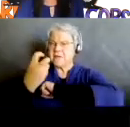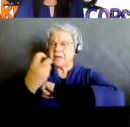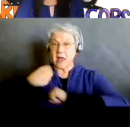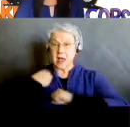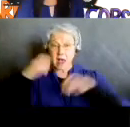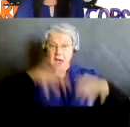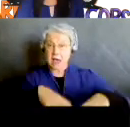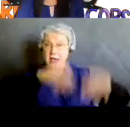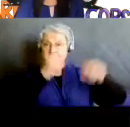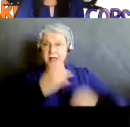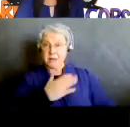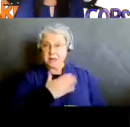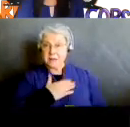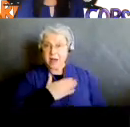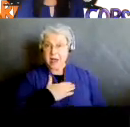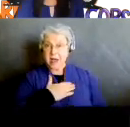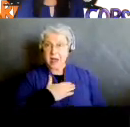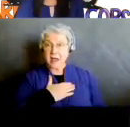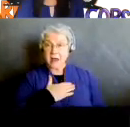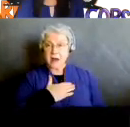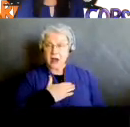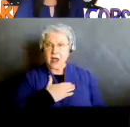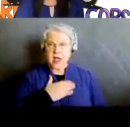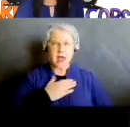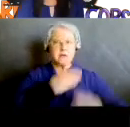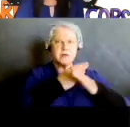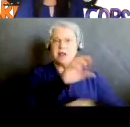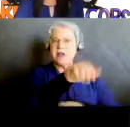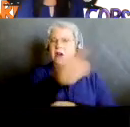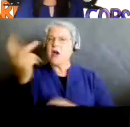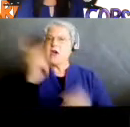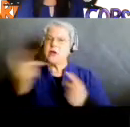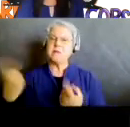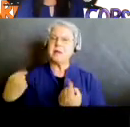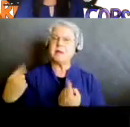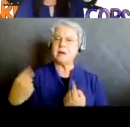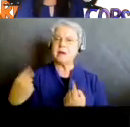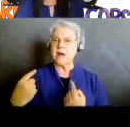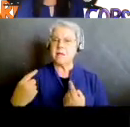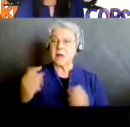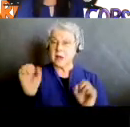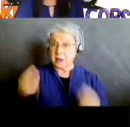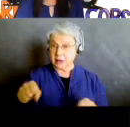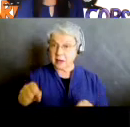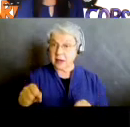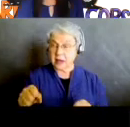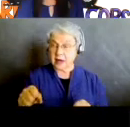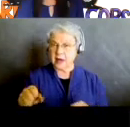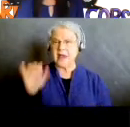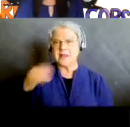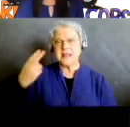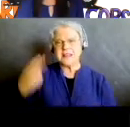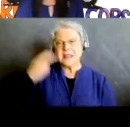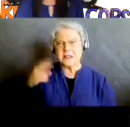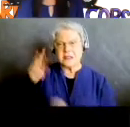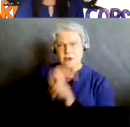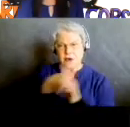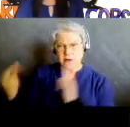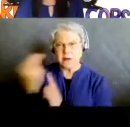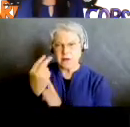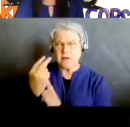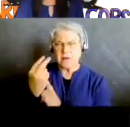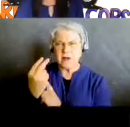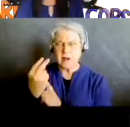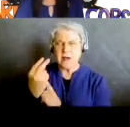own, and whether I have the right to prevent anyone else from settling here as well, as the historian Elizabeth Ellis of the Peoria Tribe